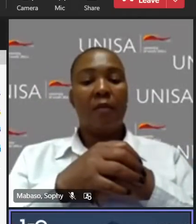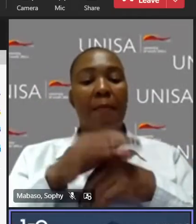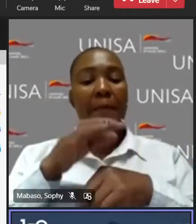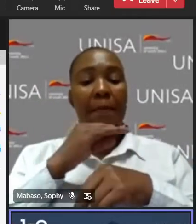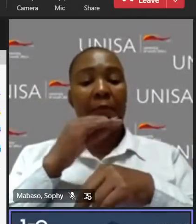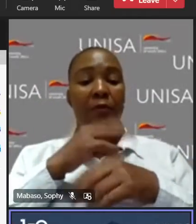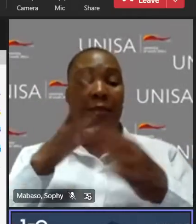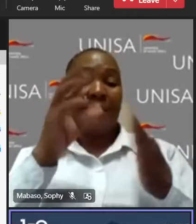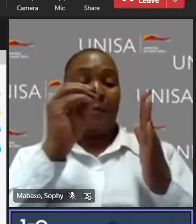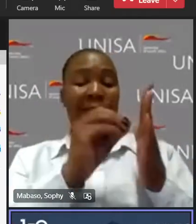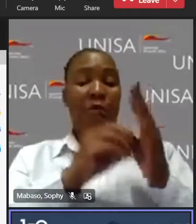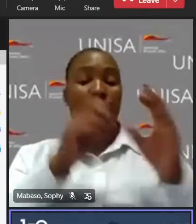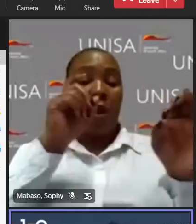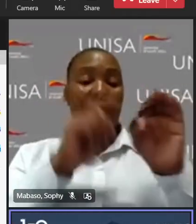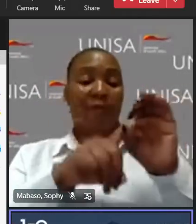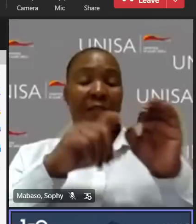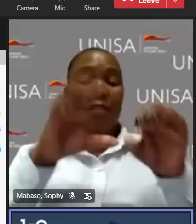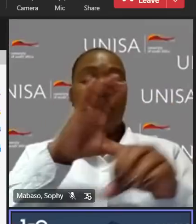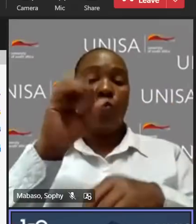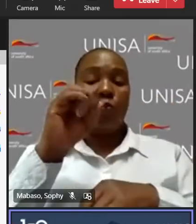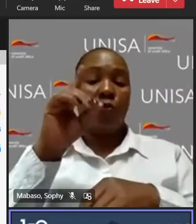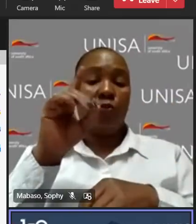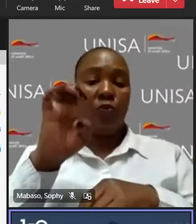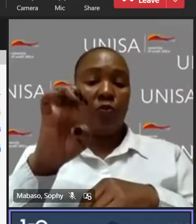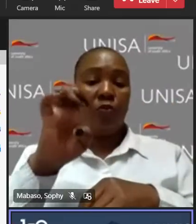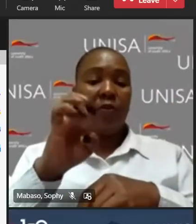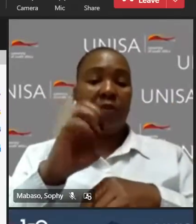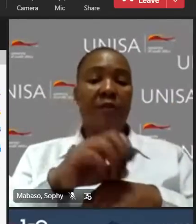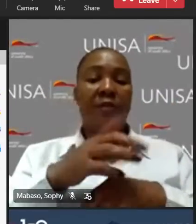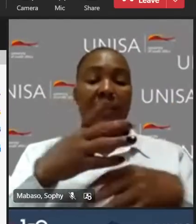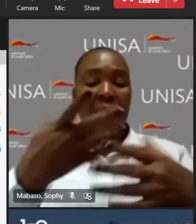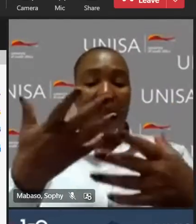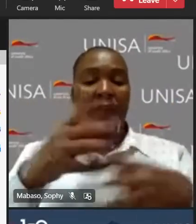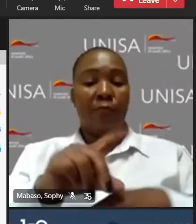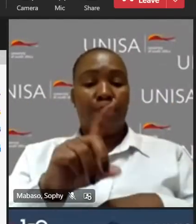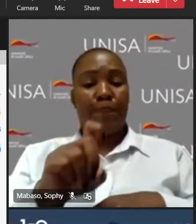qualification code, becomes live, and you can display.